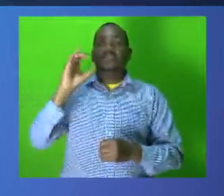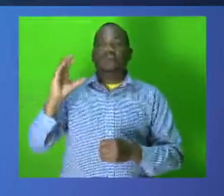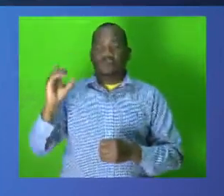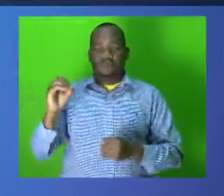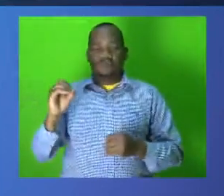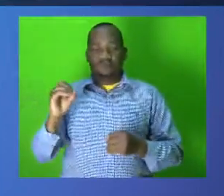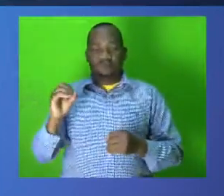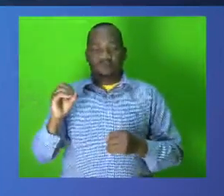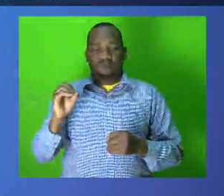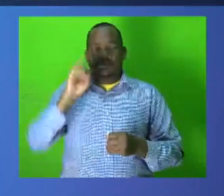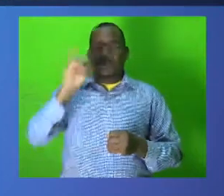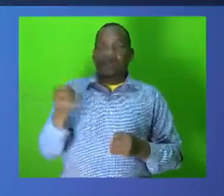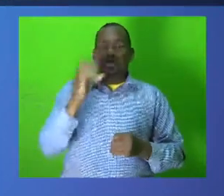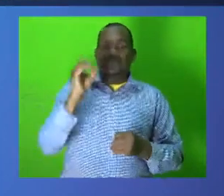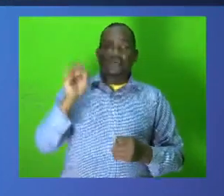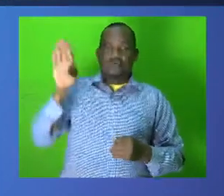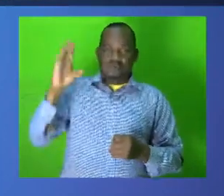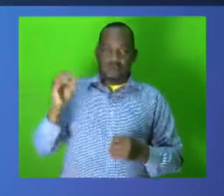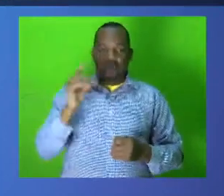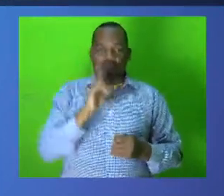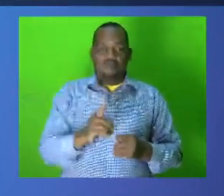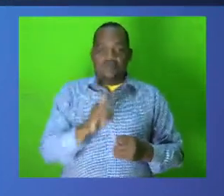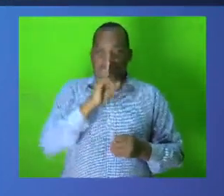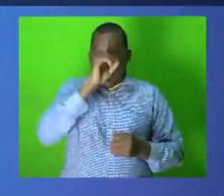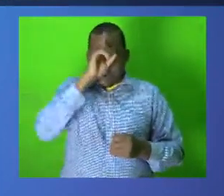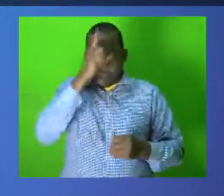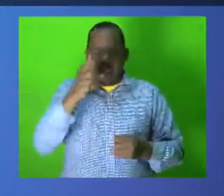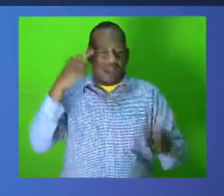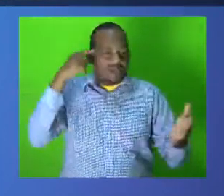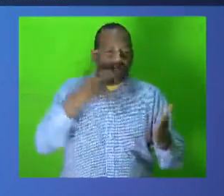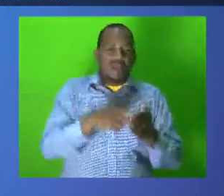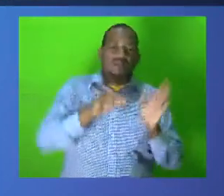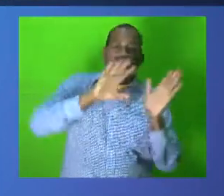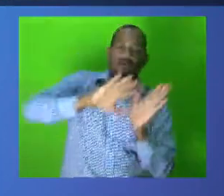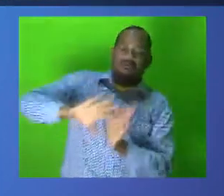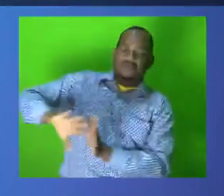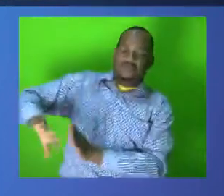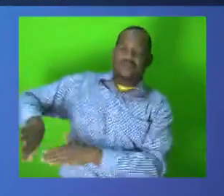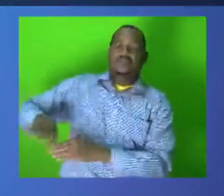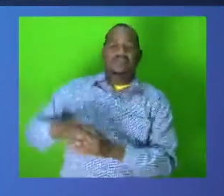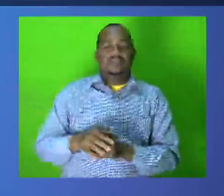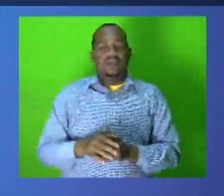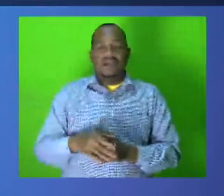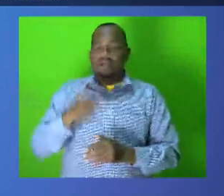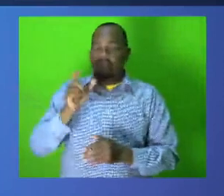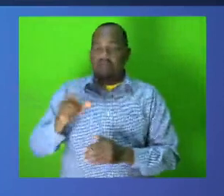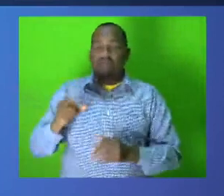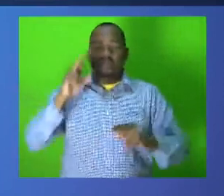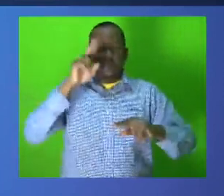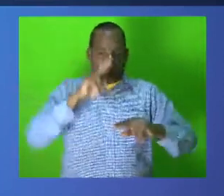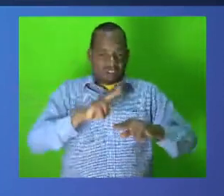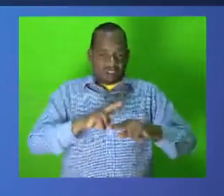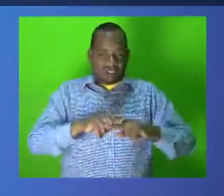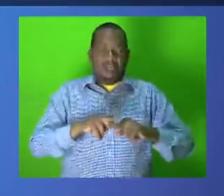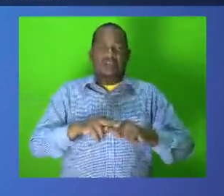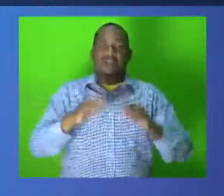the cyclone Jobo. This we can say, is it solve that problem in a social. My dear students,